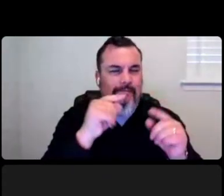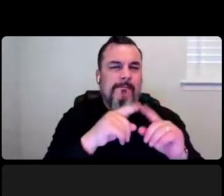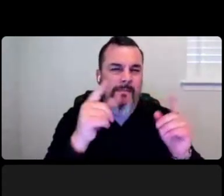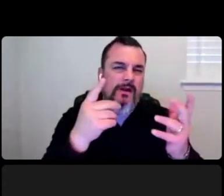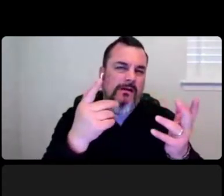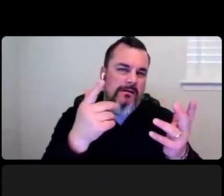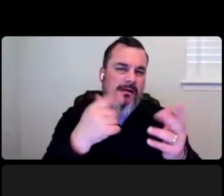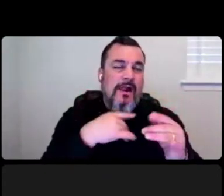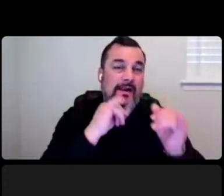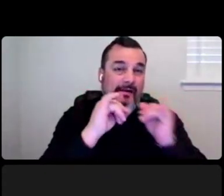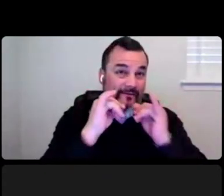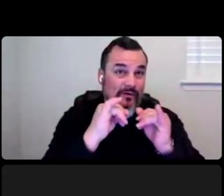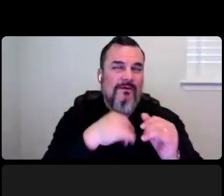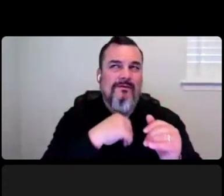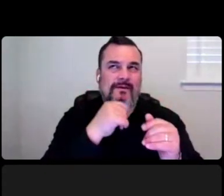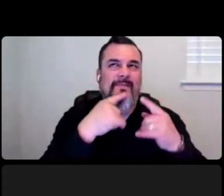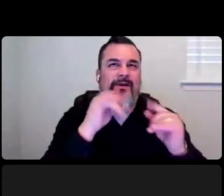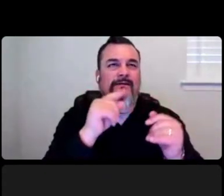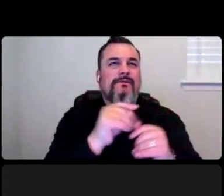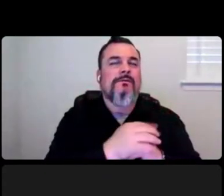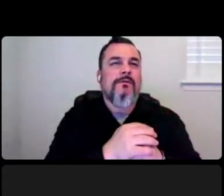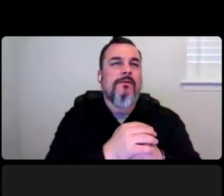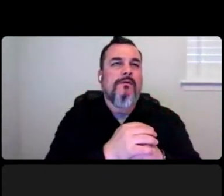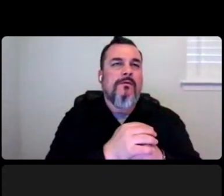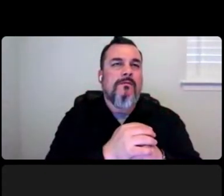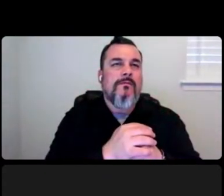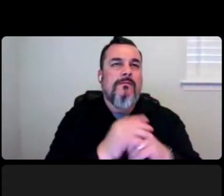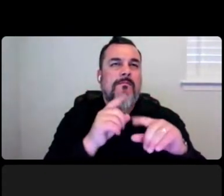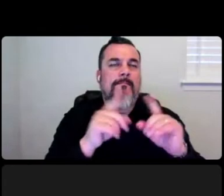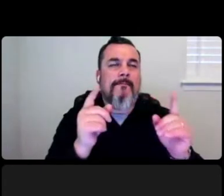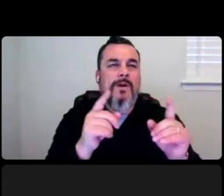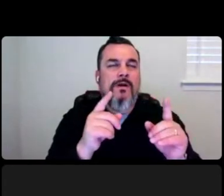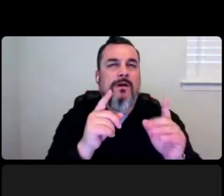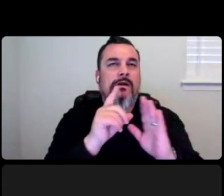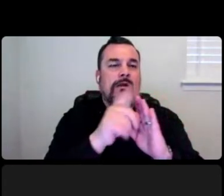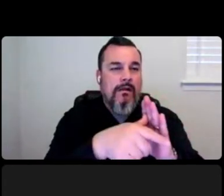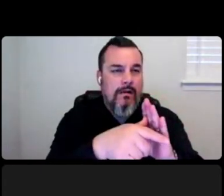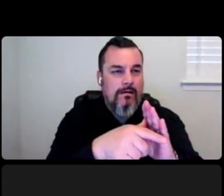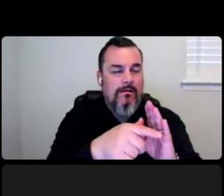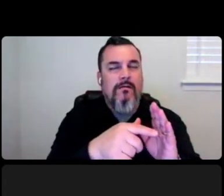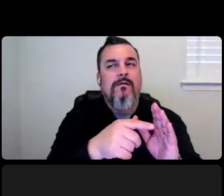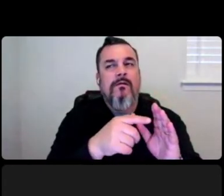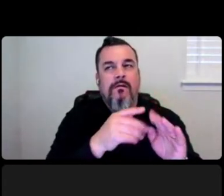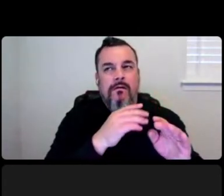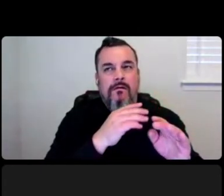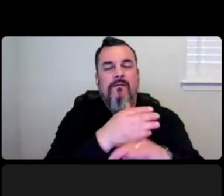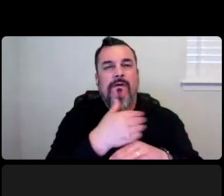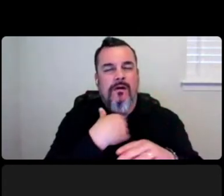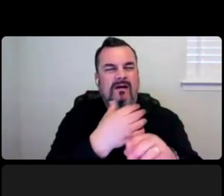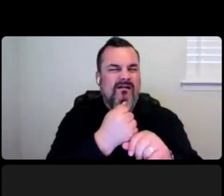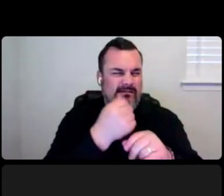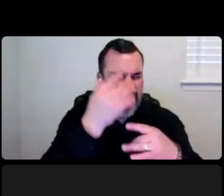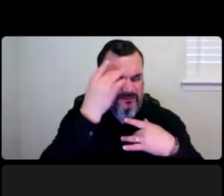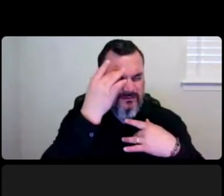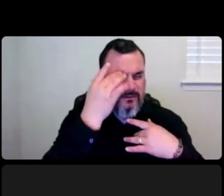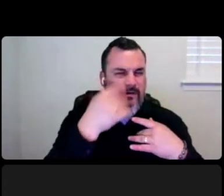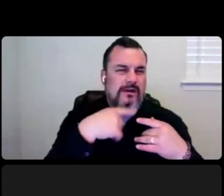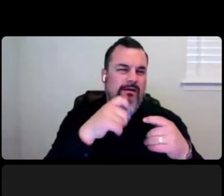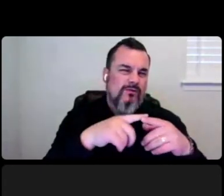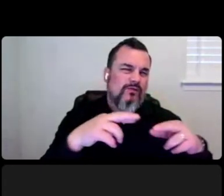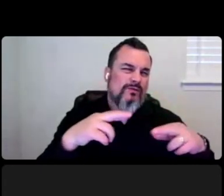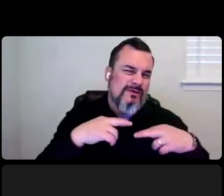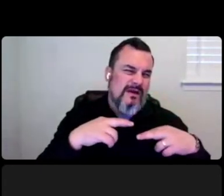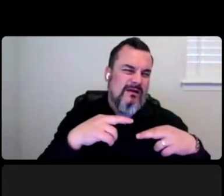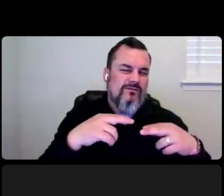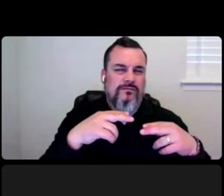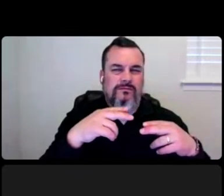I interviewed once and I didn't make it. But later on, after I got sick and I had to retire because